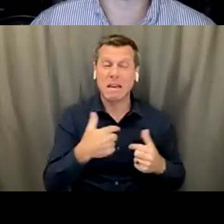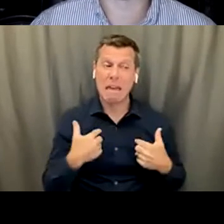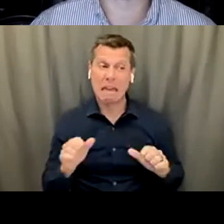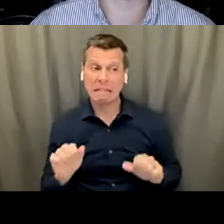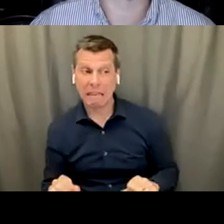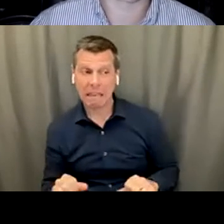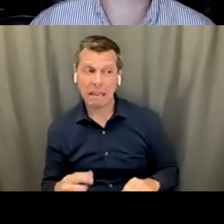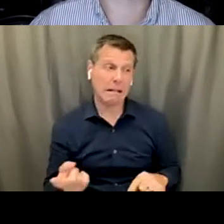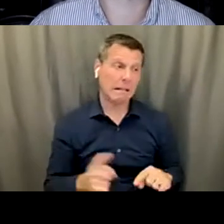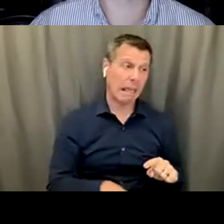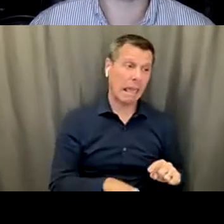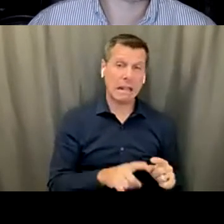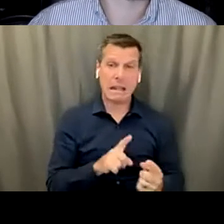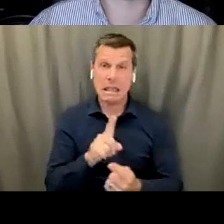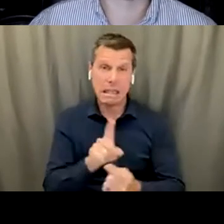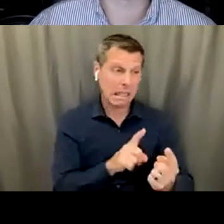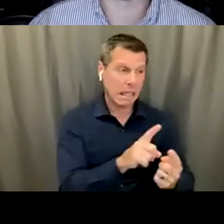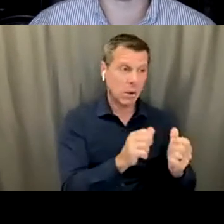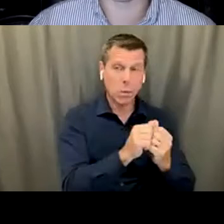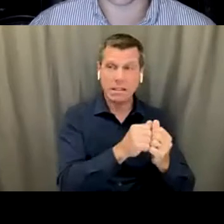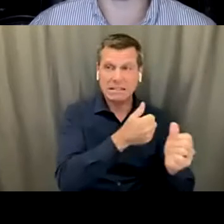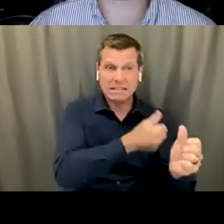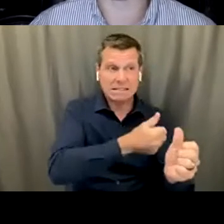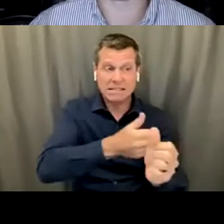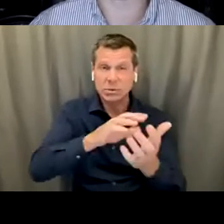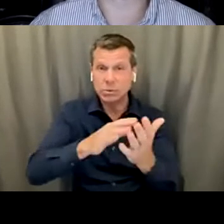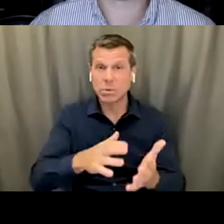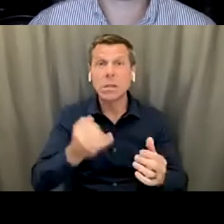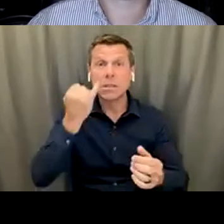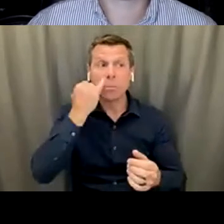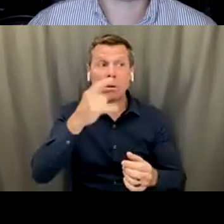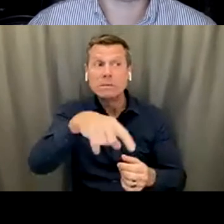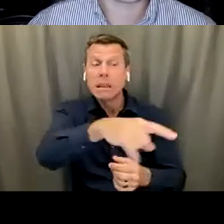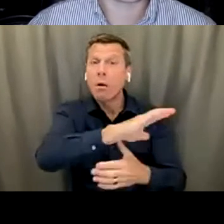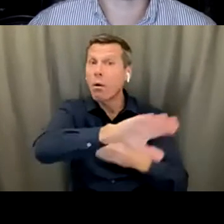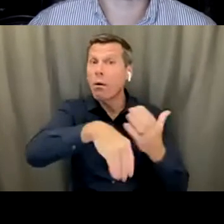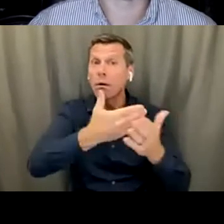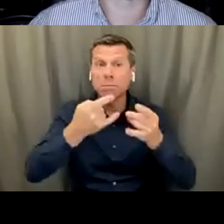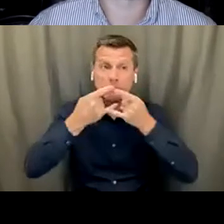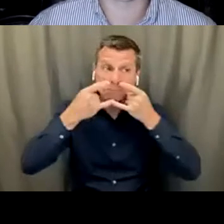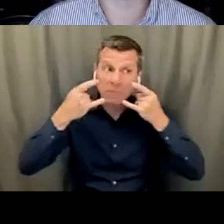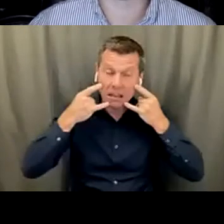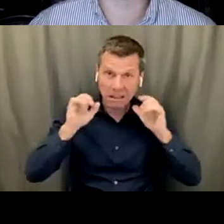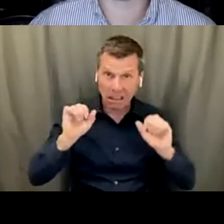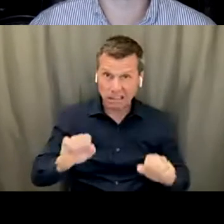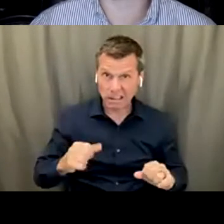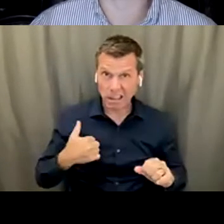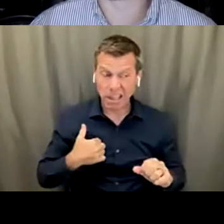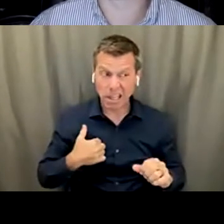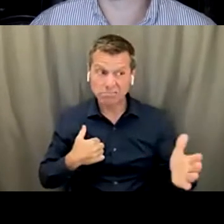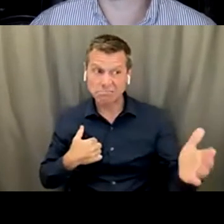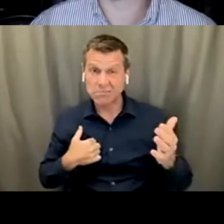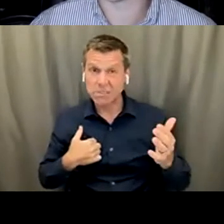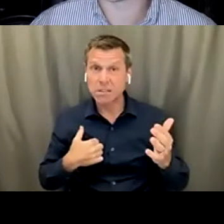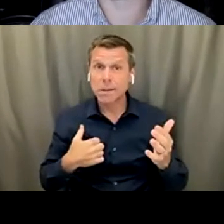in terms of student interaction. So assuming everyone's masked, of course, can I have students, for example, do small group